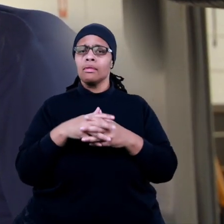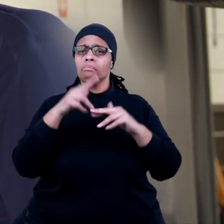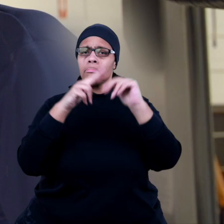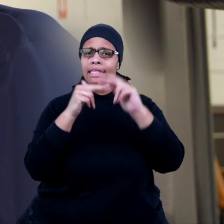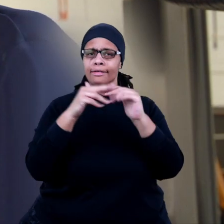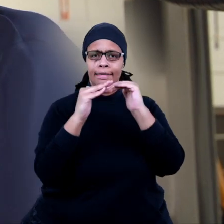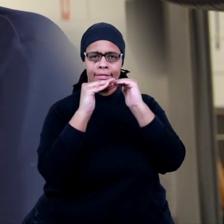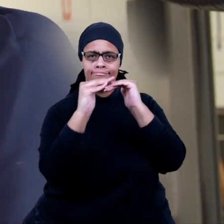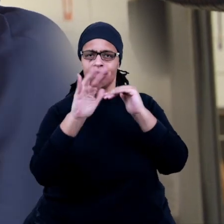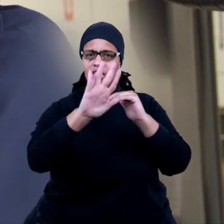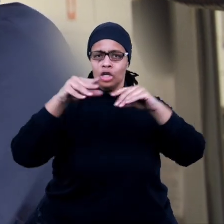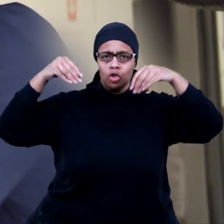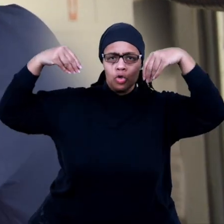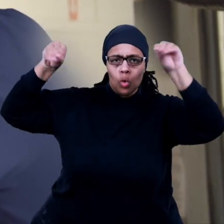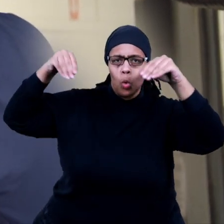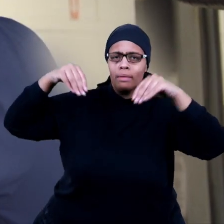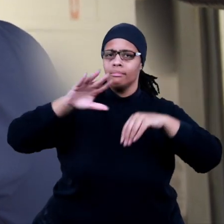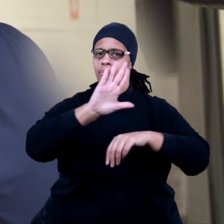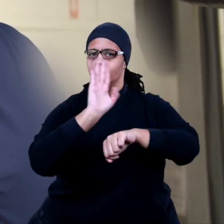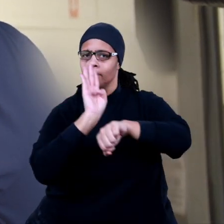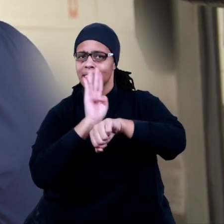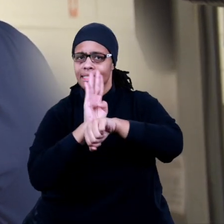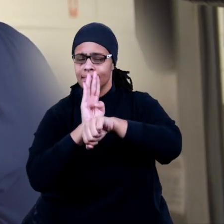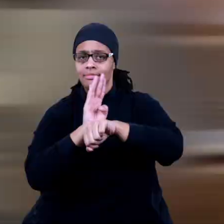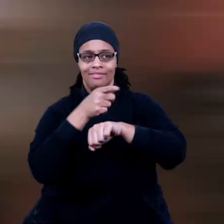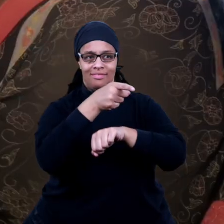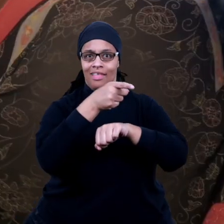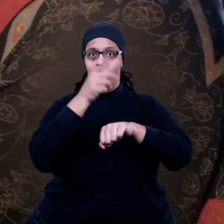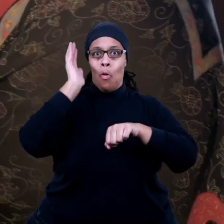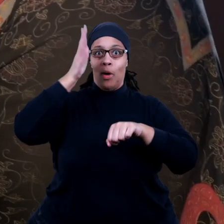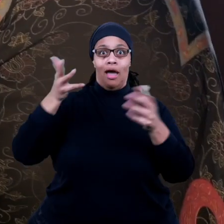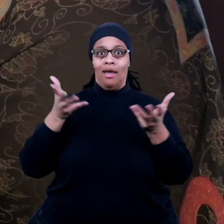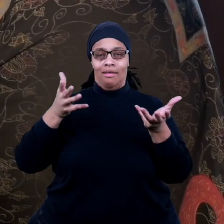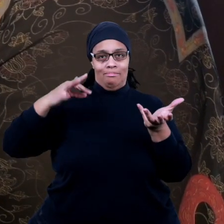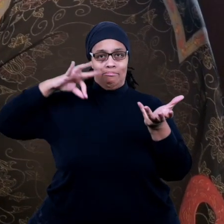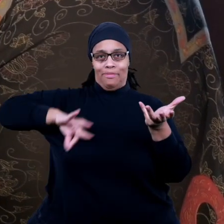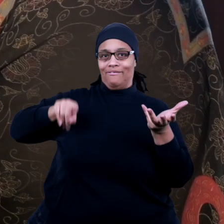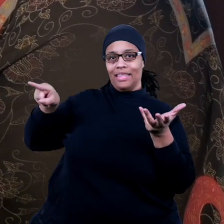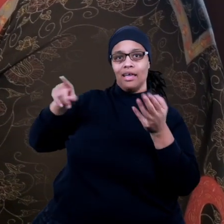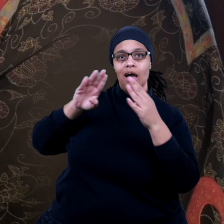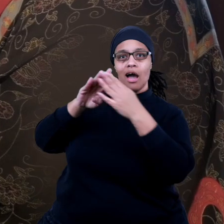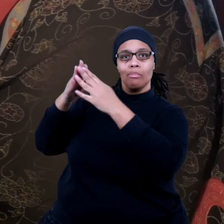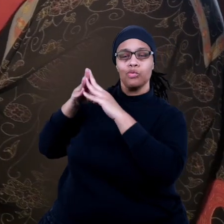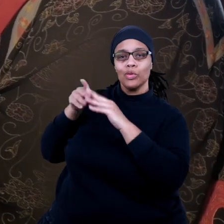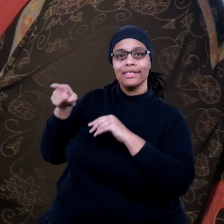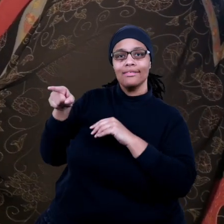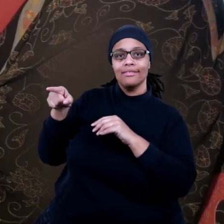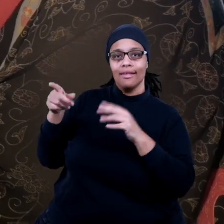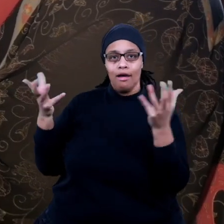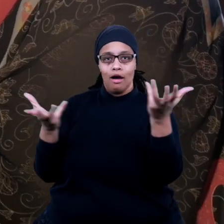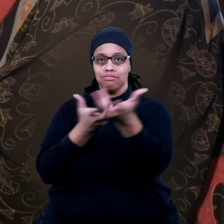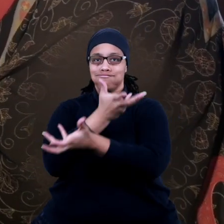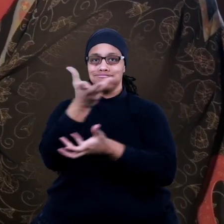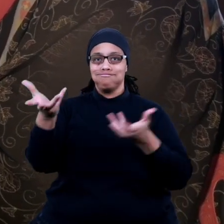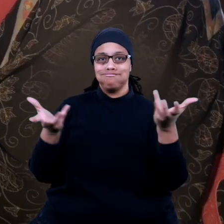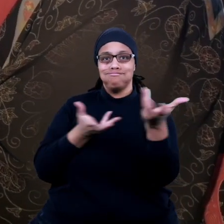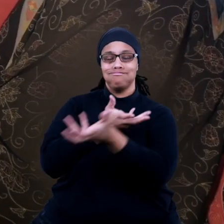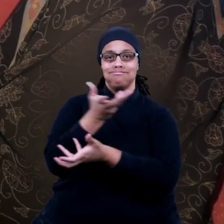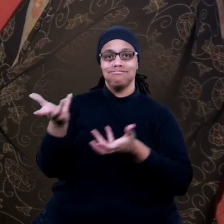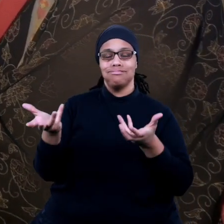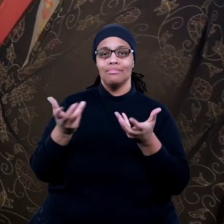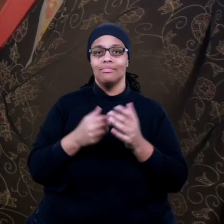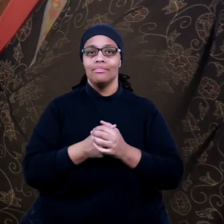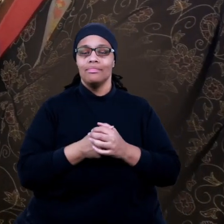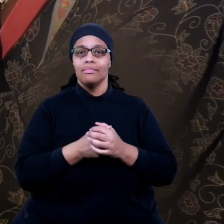Americans to build and maintain their own stores and businesses, and suggests that the community will all profit from those stores